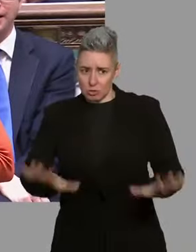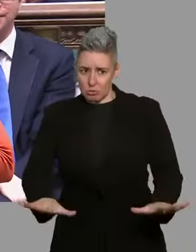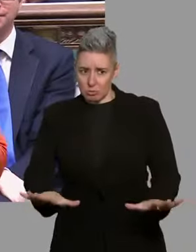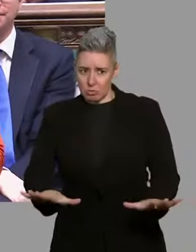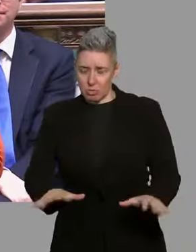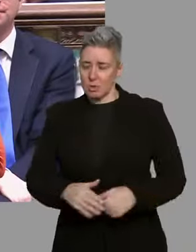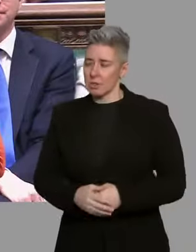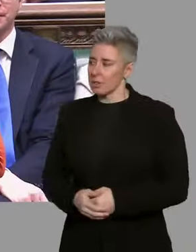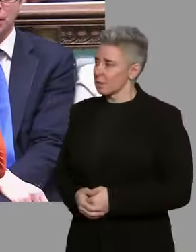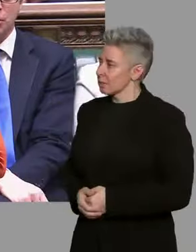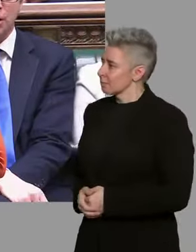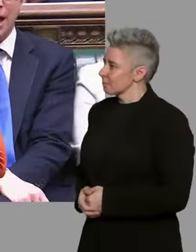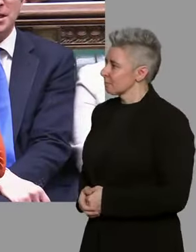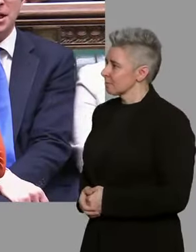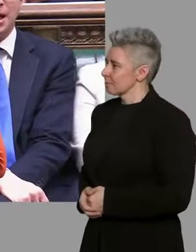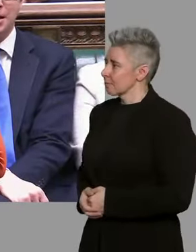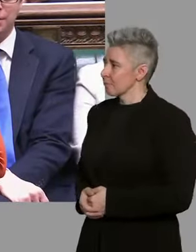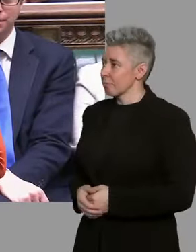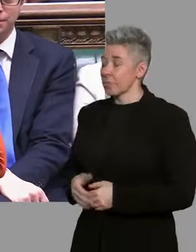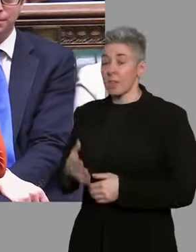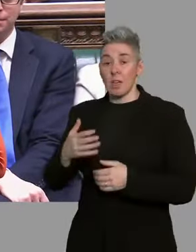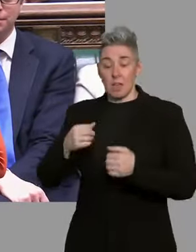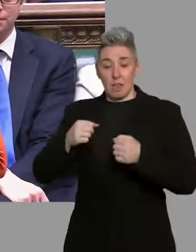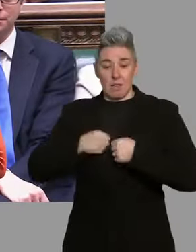in government. Meanwhile,